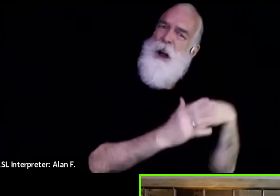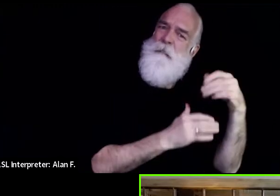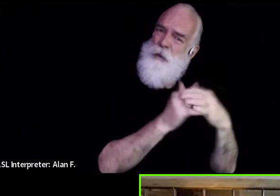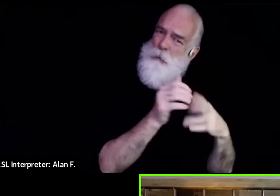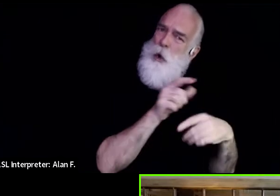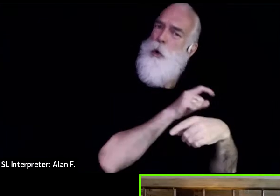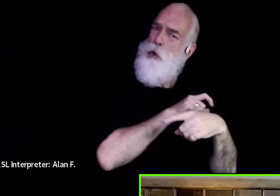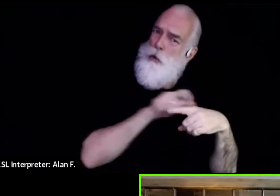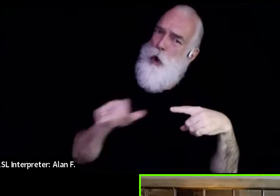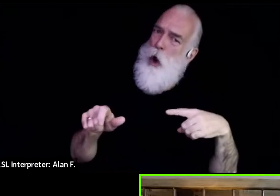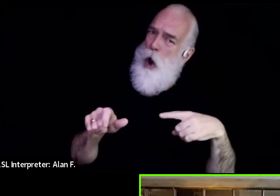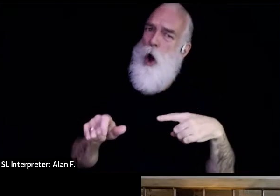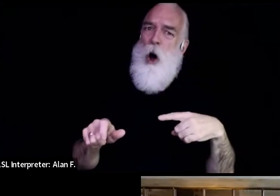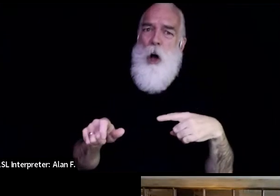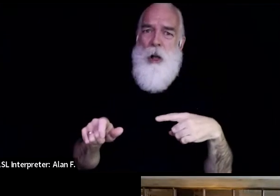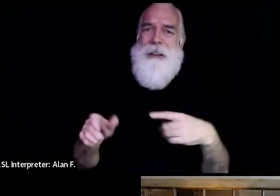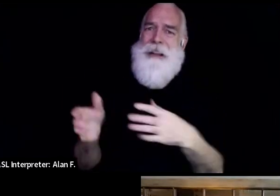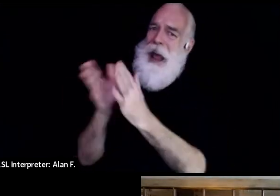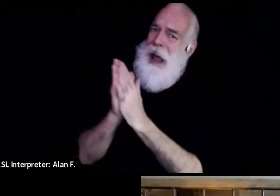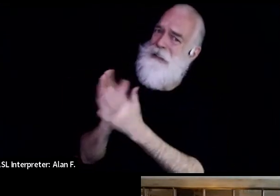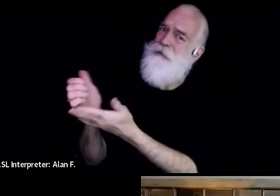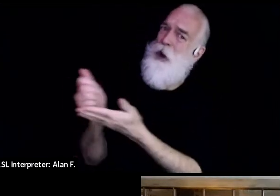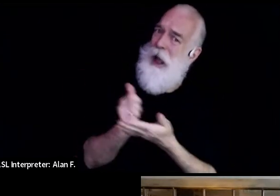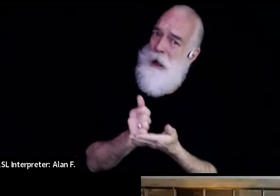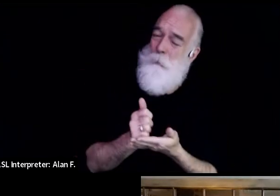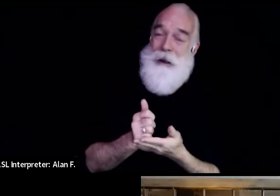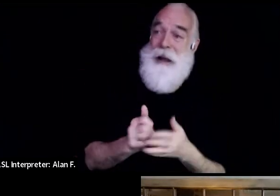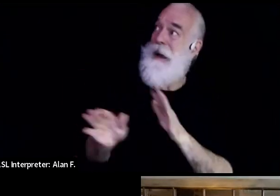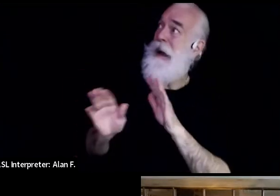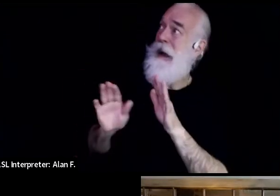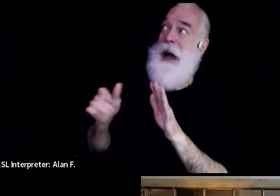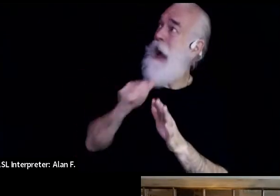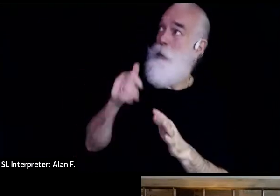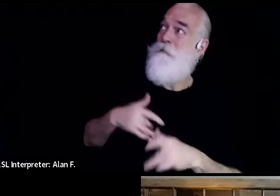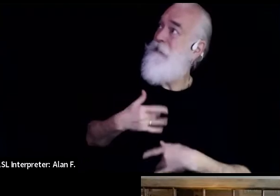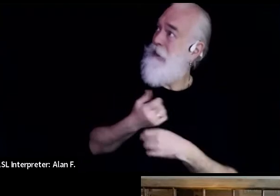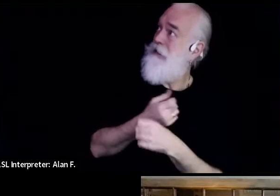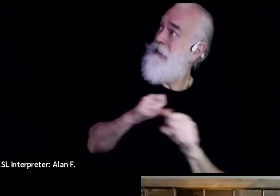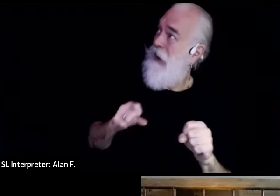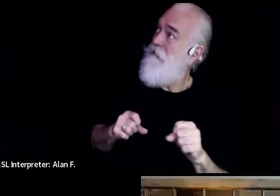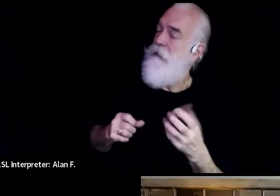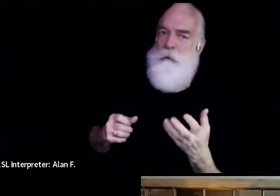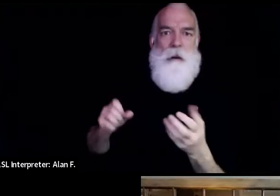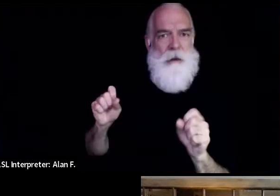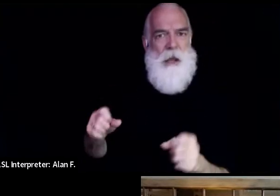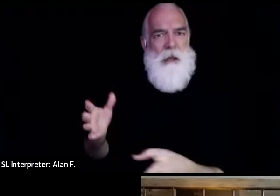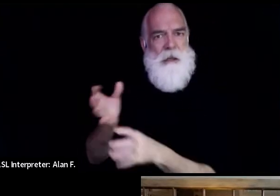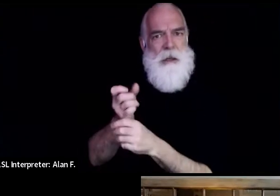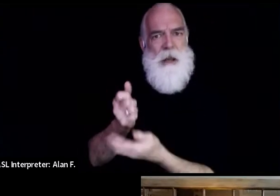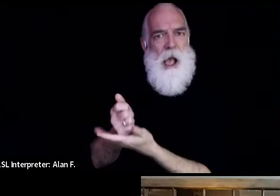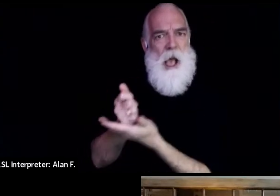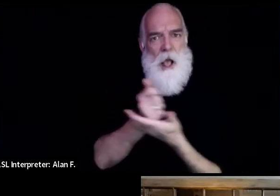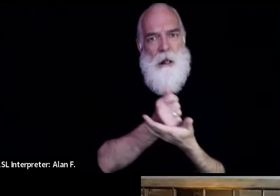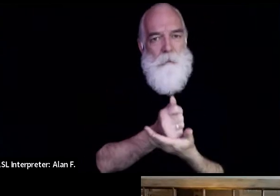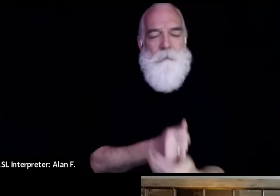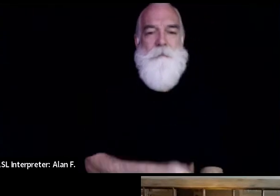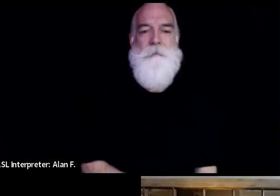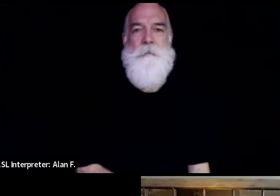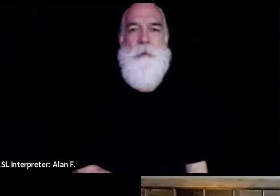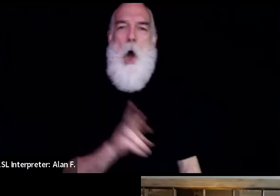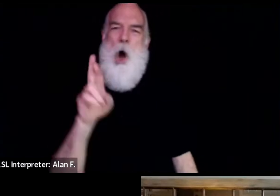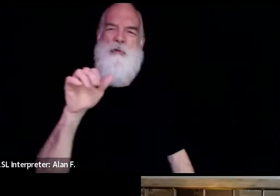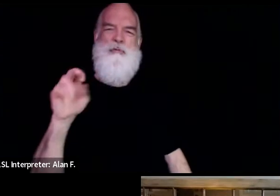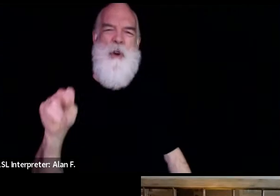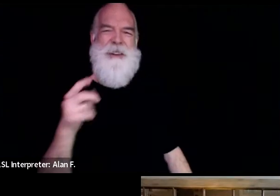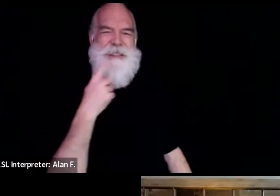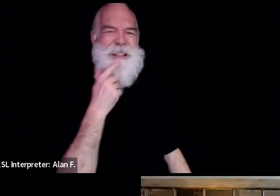encounter that's not safe. Mm-hmm. I mentioned before that the political environment for reform